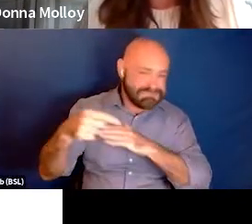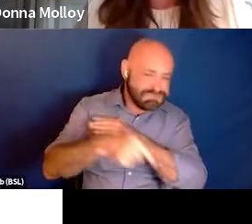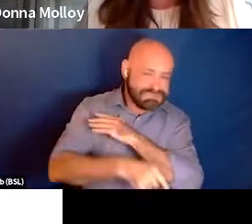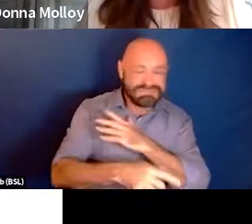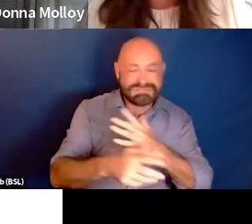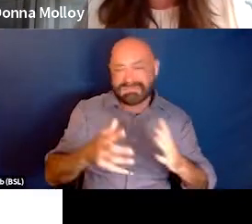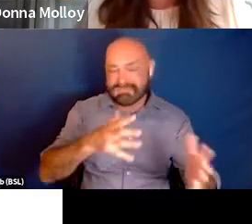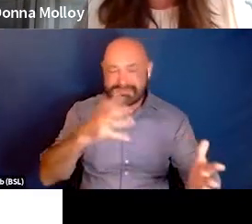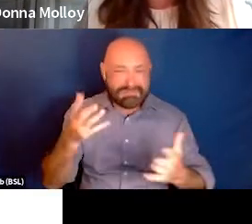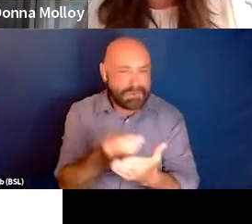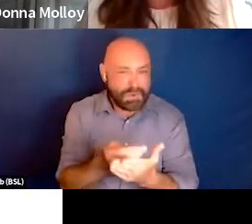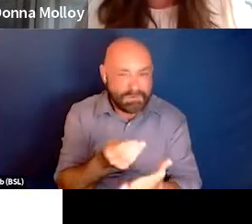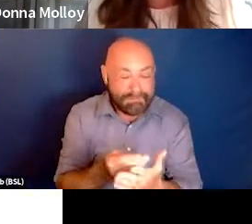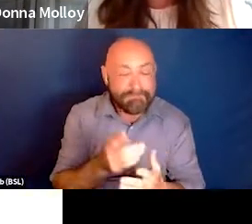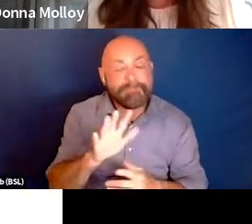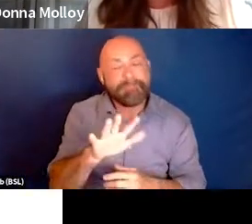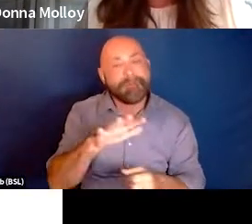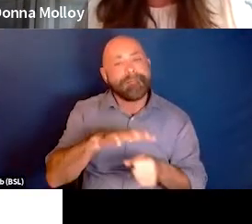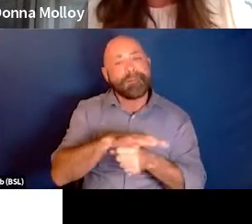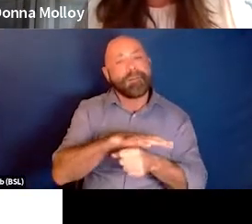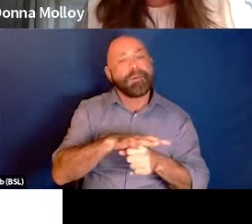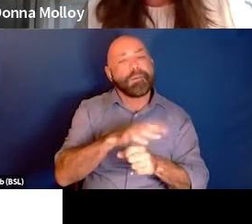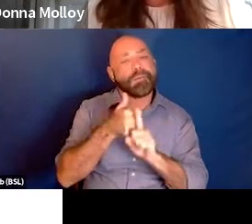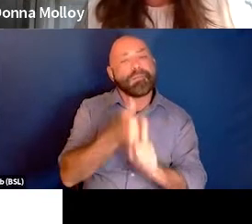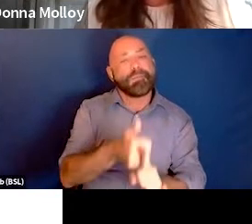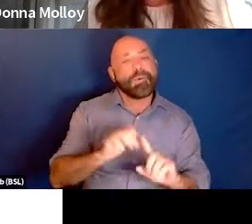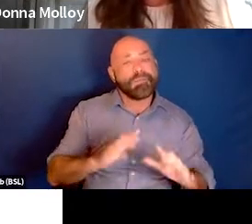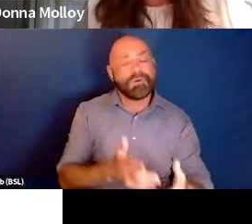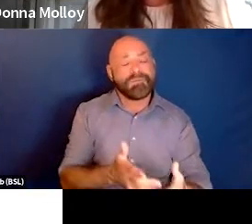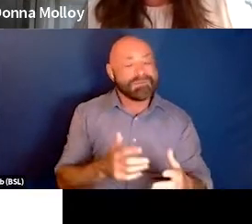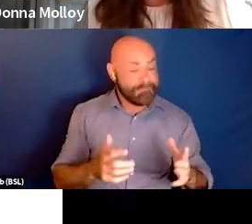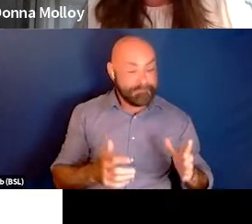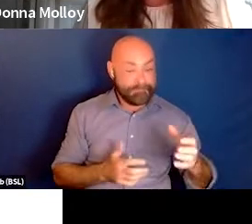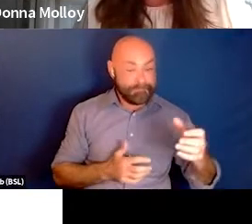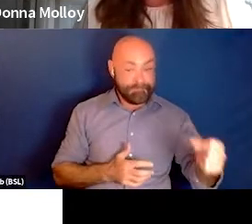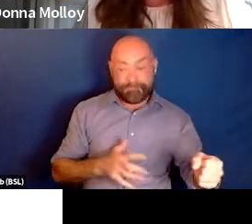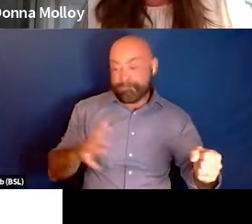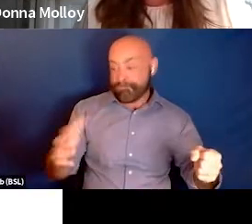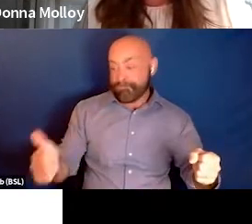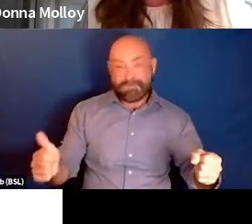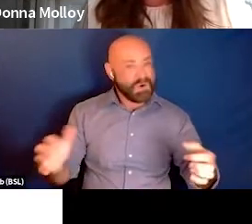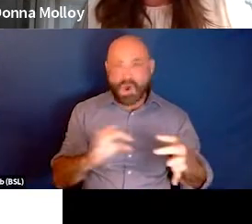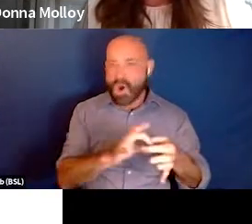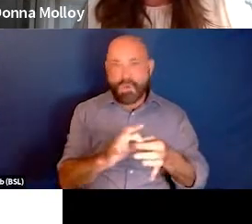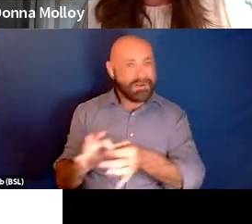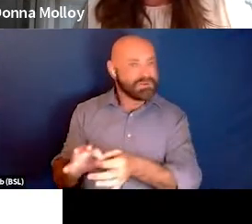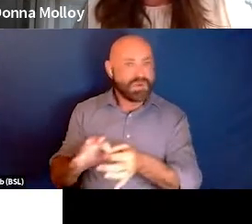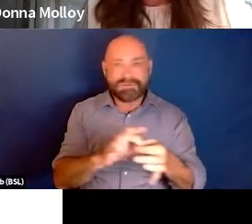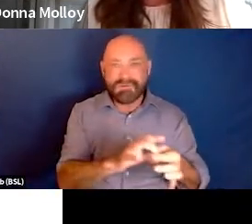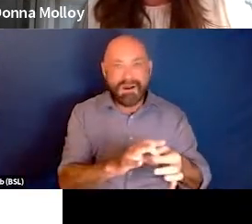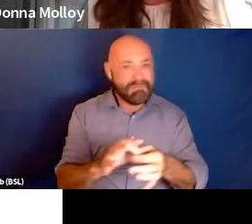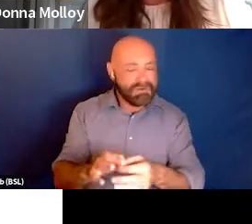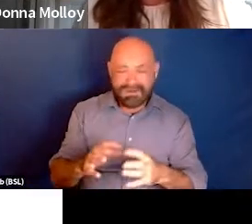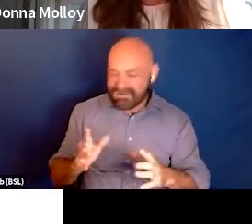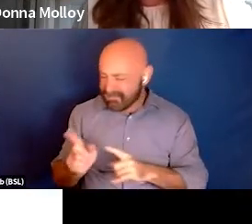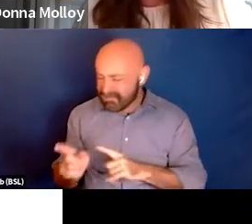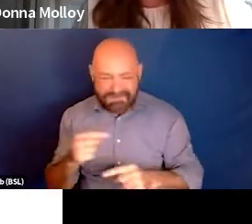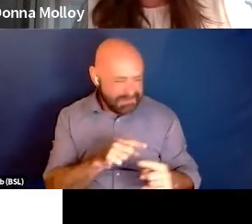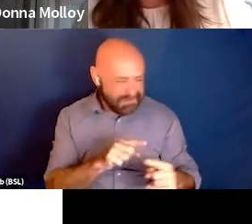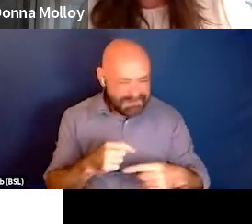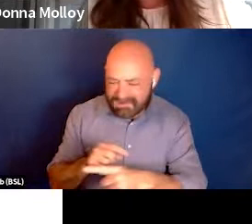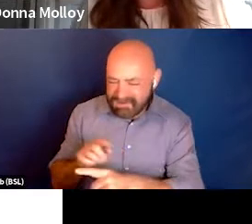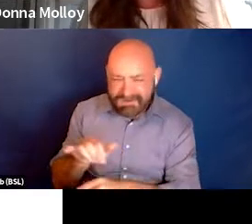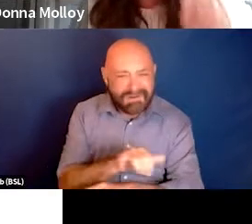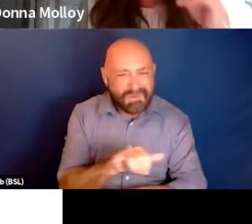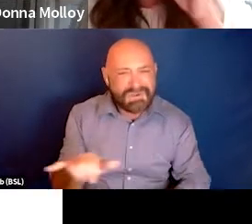local support services are often not well joined up from a family's perspective. They can be difficult to navigate and often not